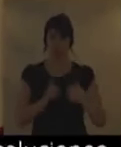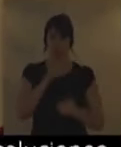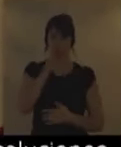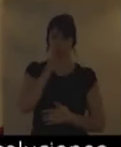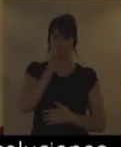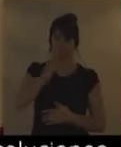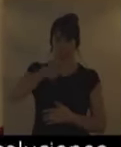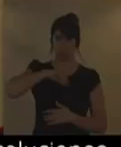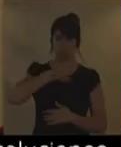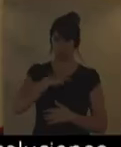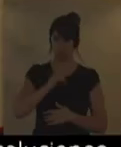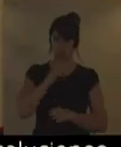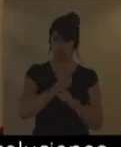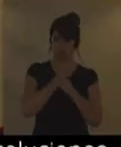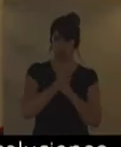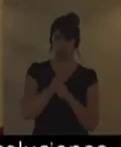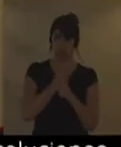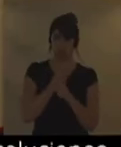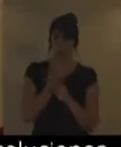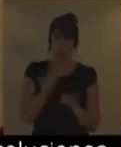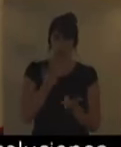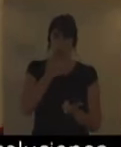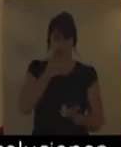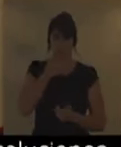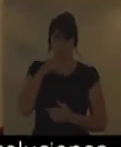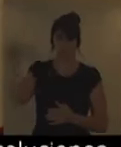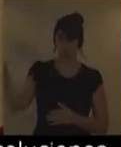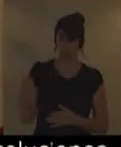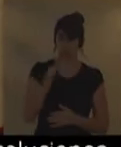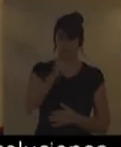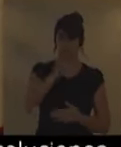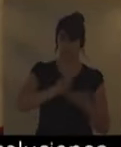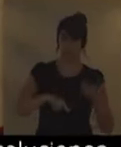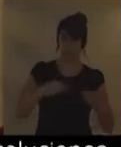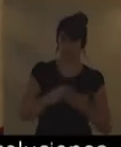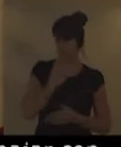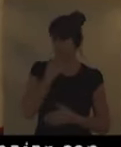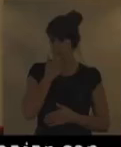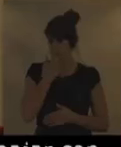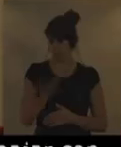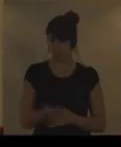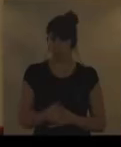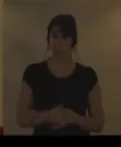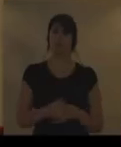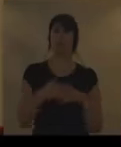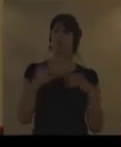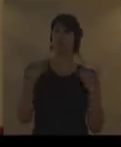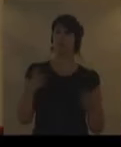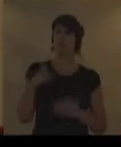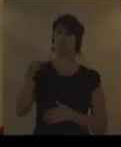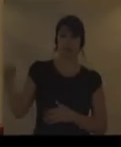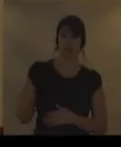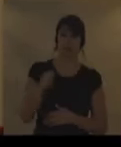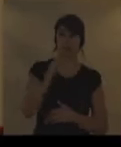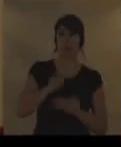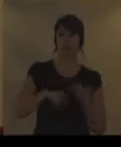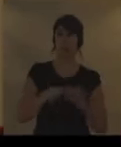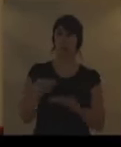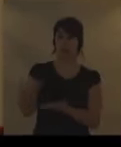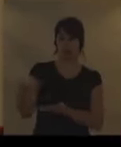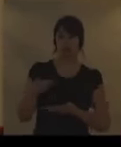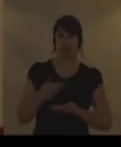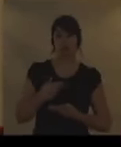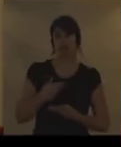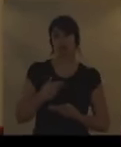and subtitling. But this assistance can be only ensure one-way access,